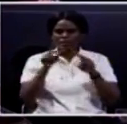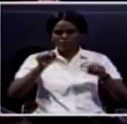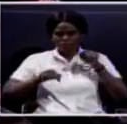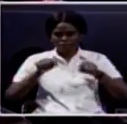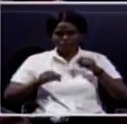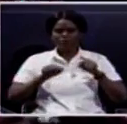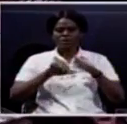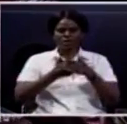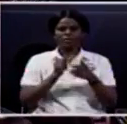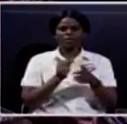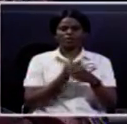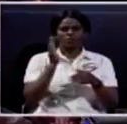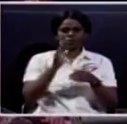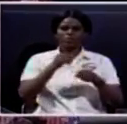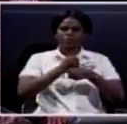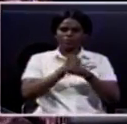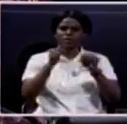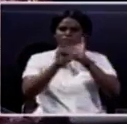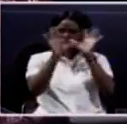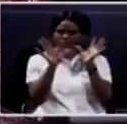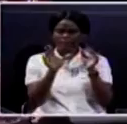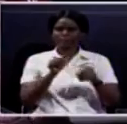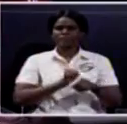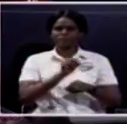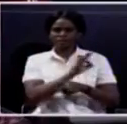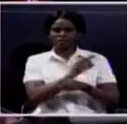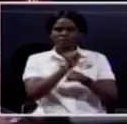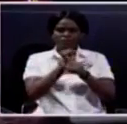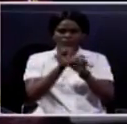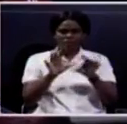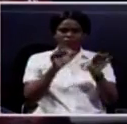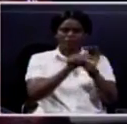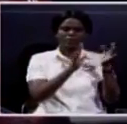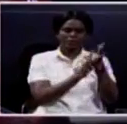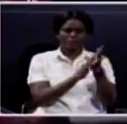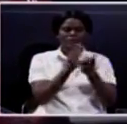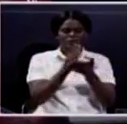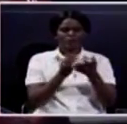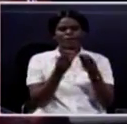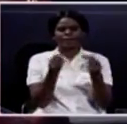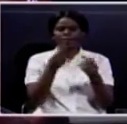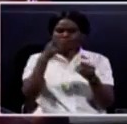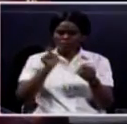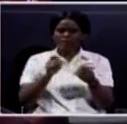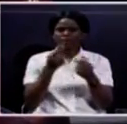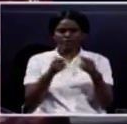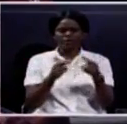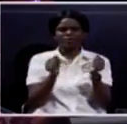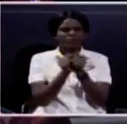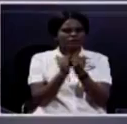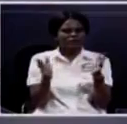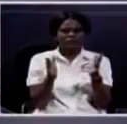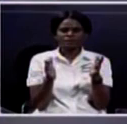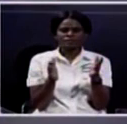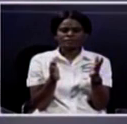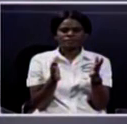going to stabilize the staffing levels in our schools. Something must be done without pretense.